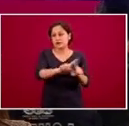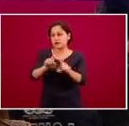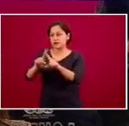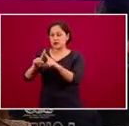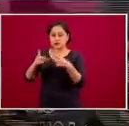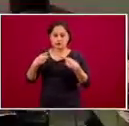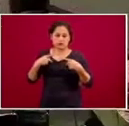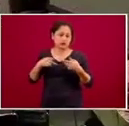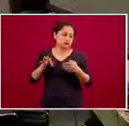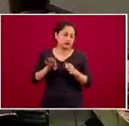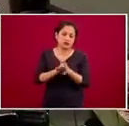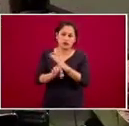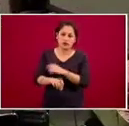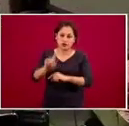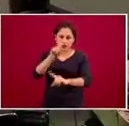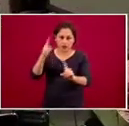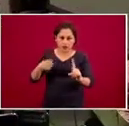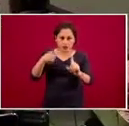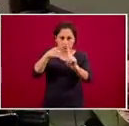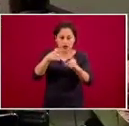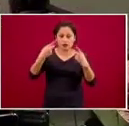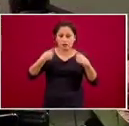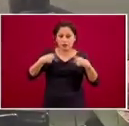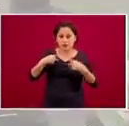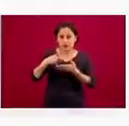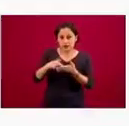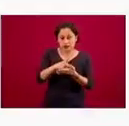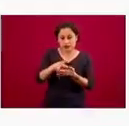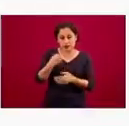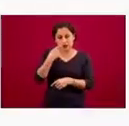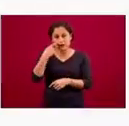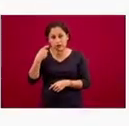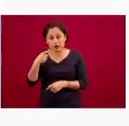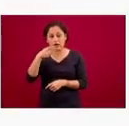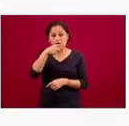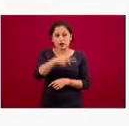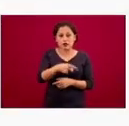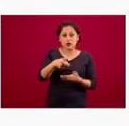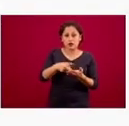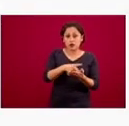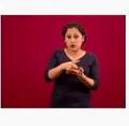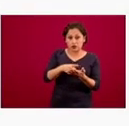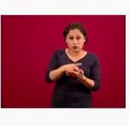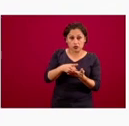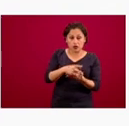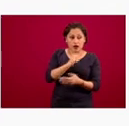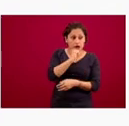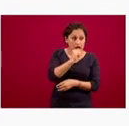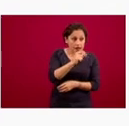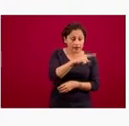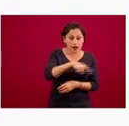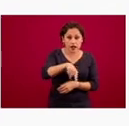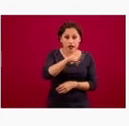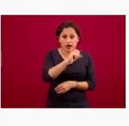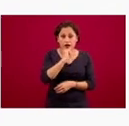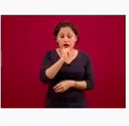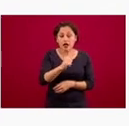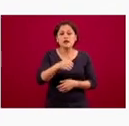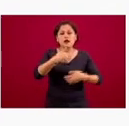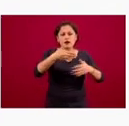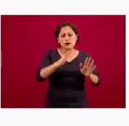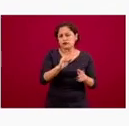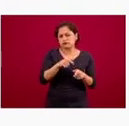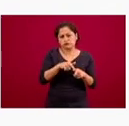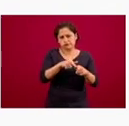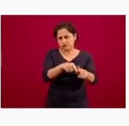All right, so I'm talking right now to the substance consumers. First of all, if you do